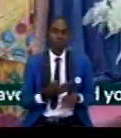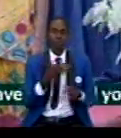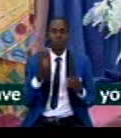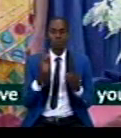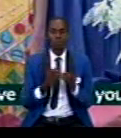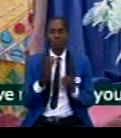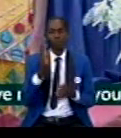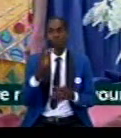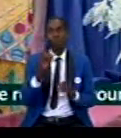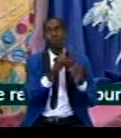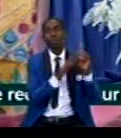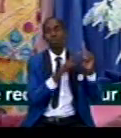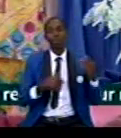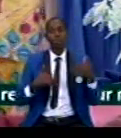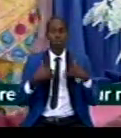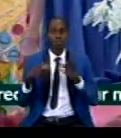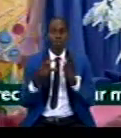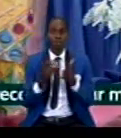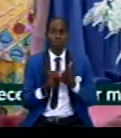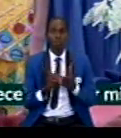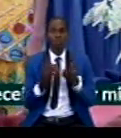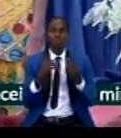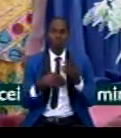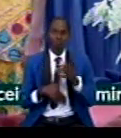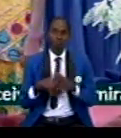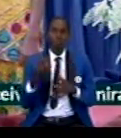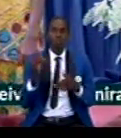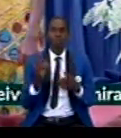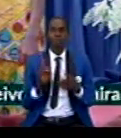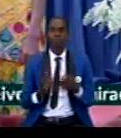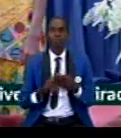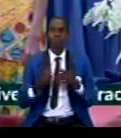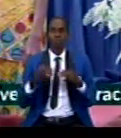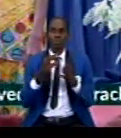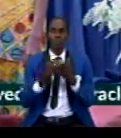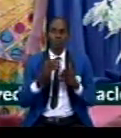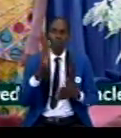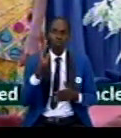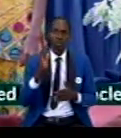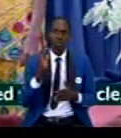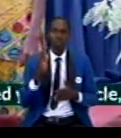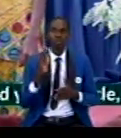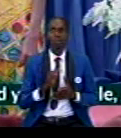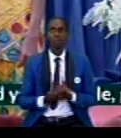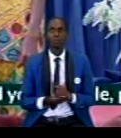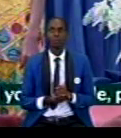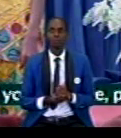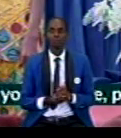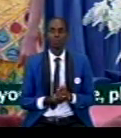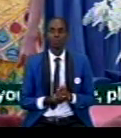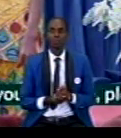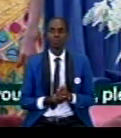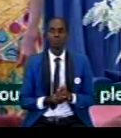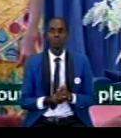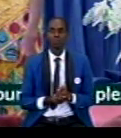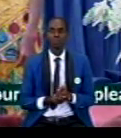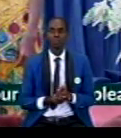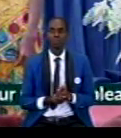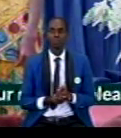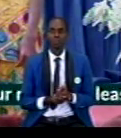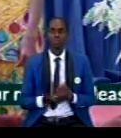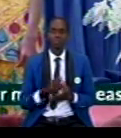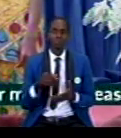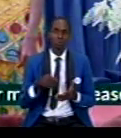here so that we take your testimonies. This is Michael Excellence. They have another